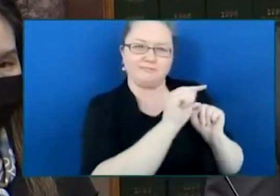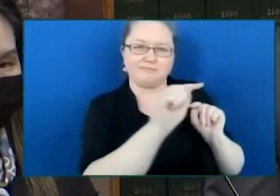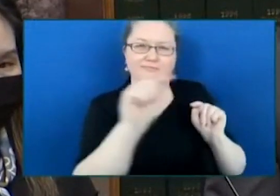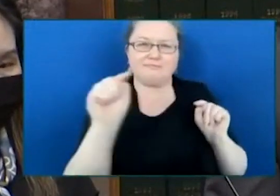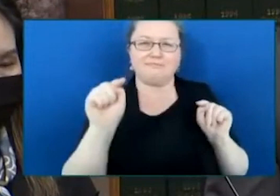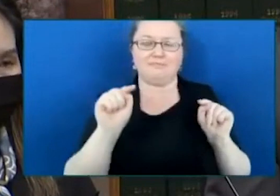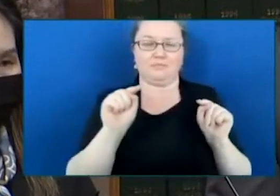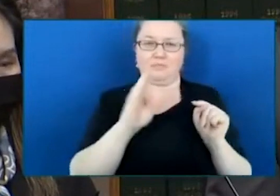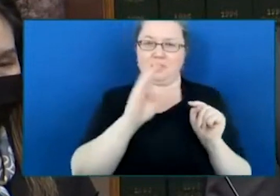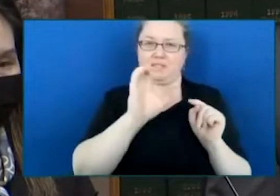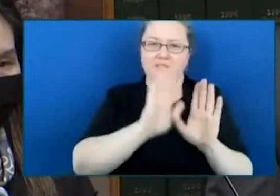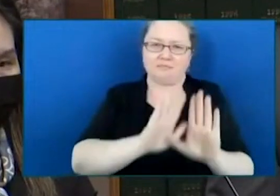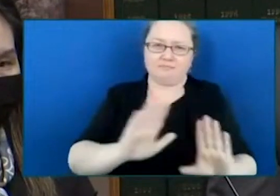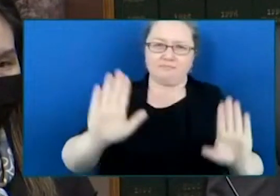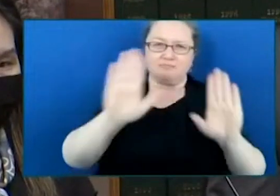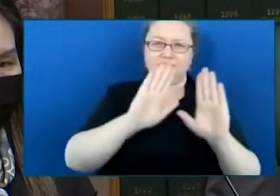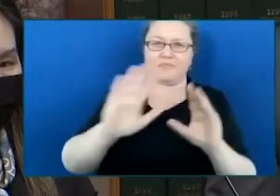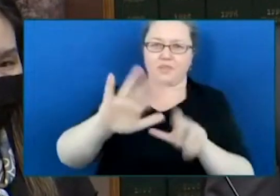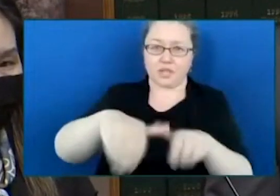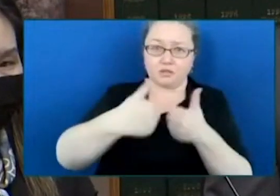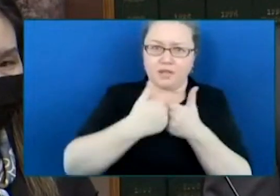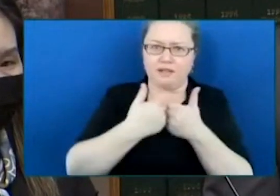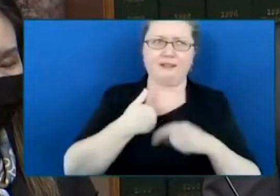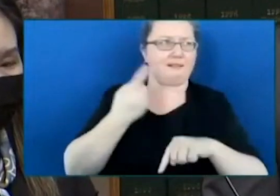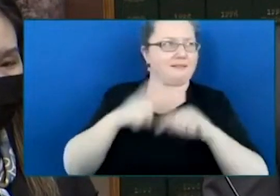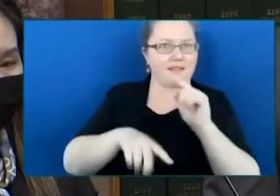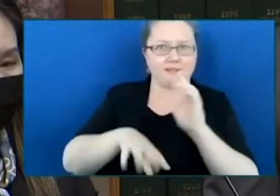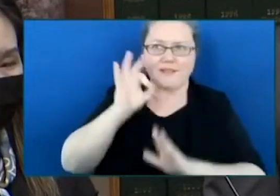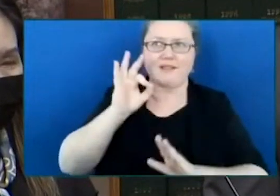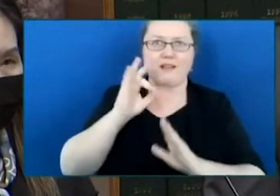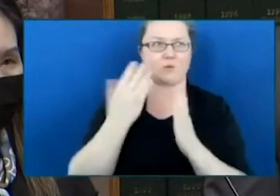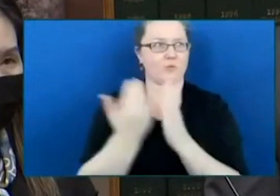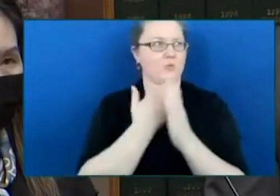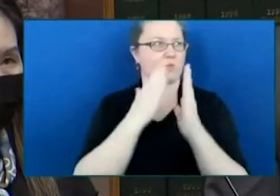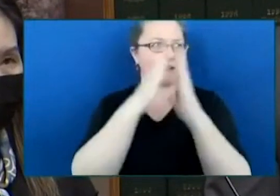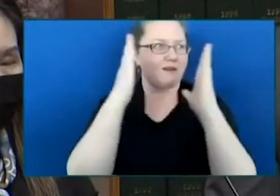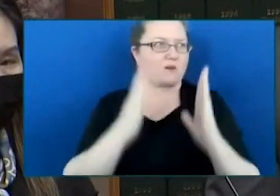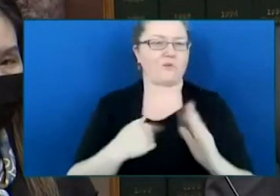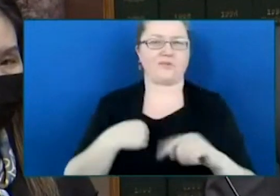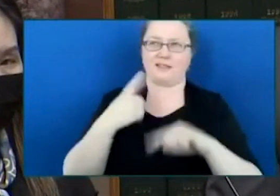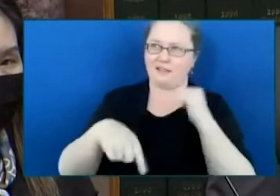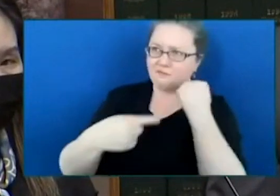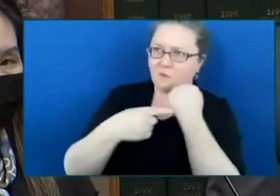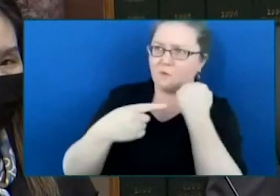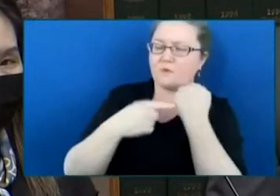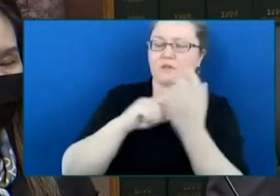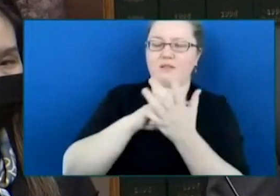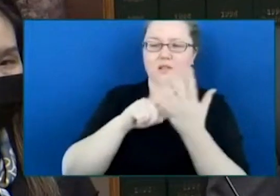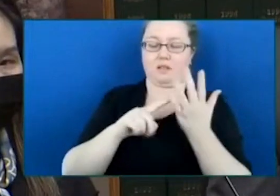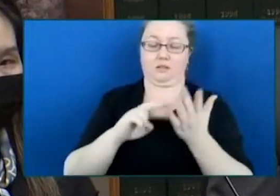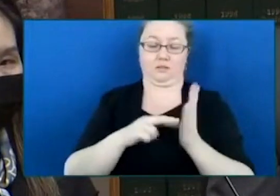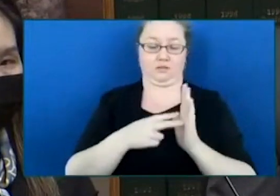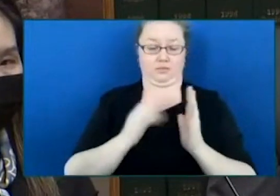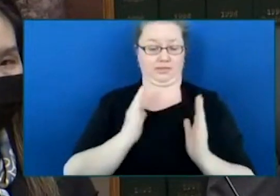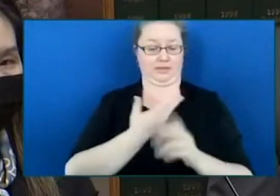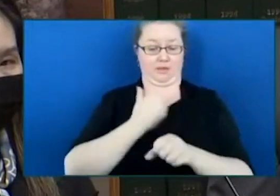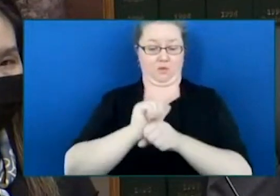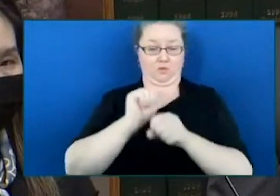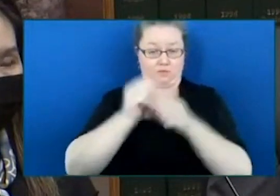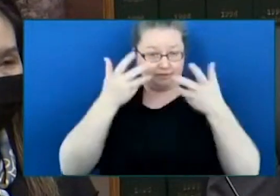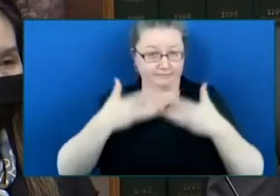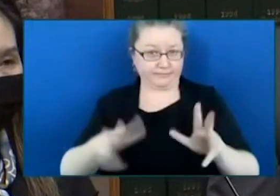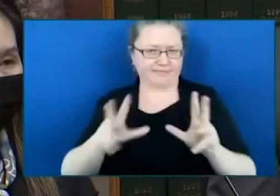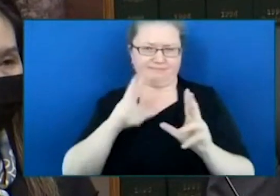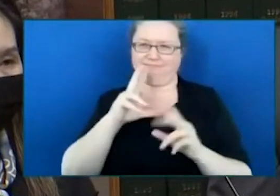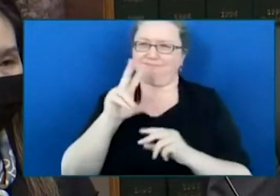province about the challenge of finding a home that they can afford, that there is still much work to be done. Budget 2022 continues progress